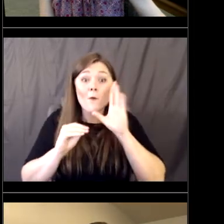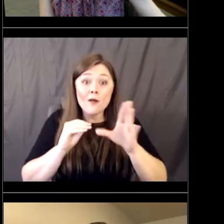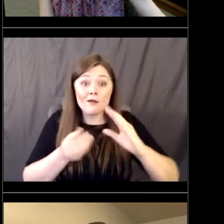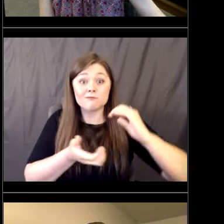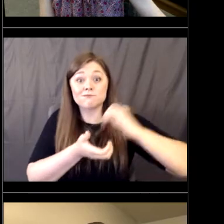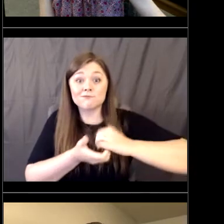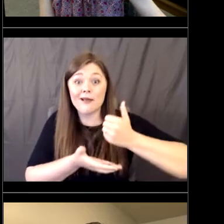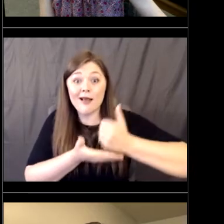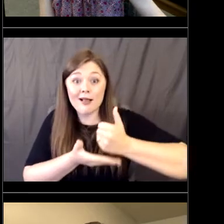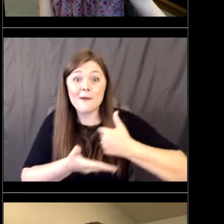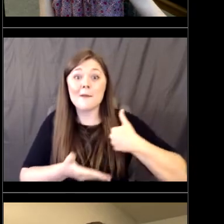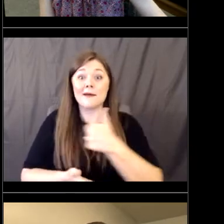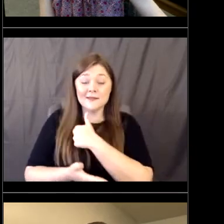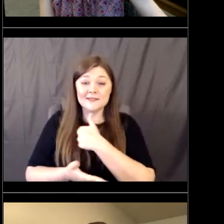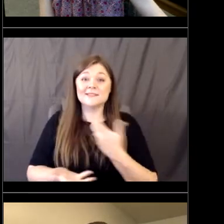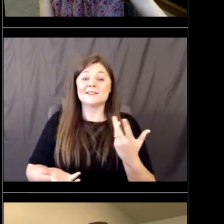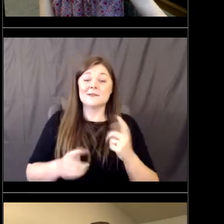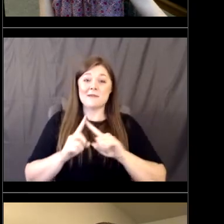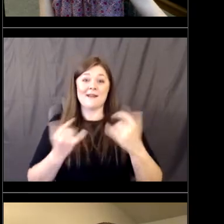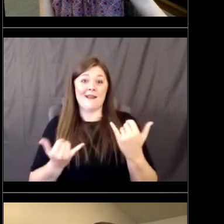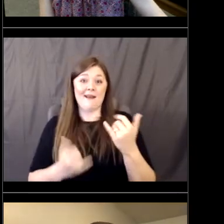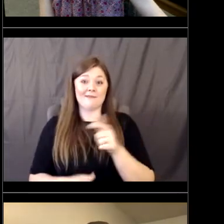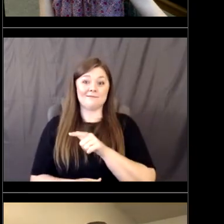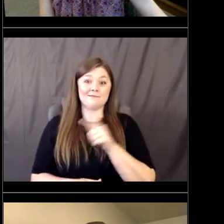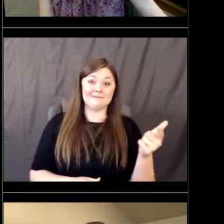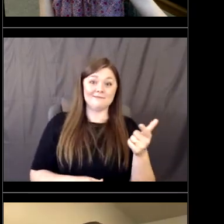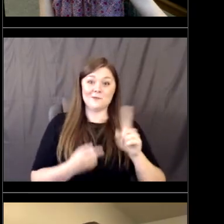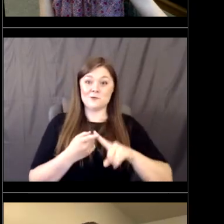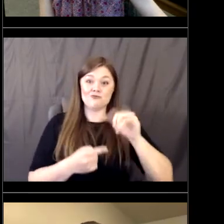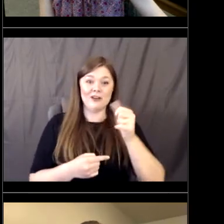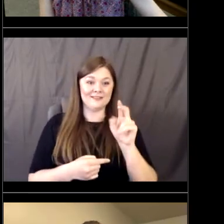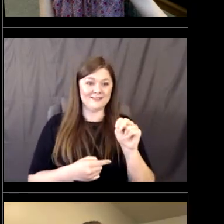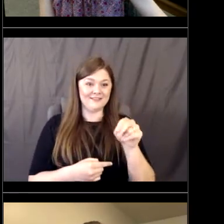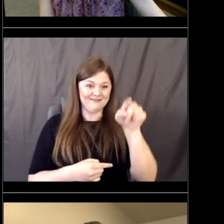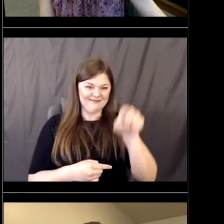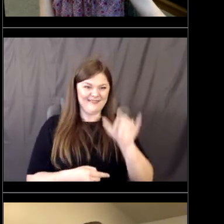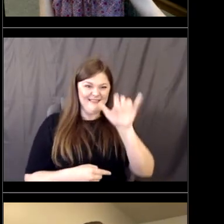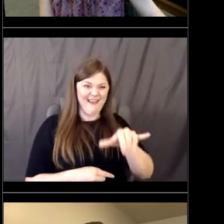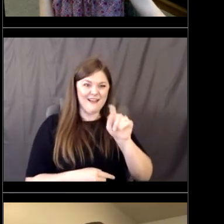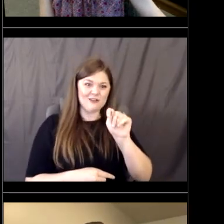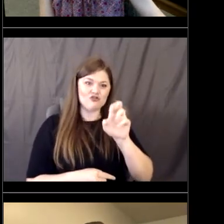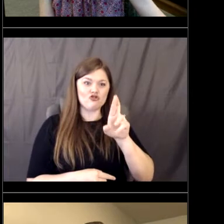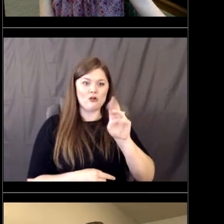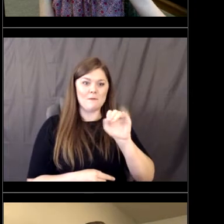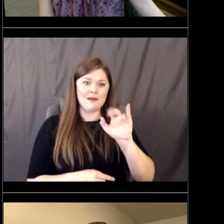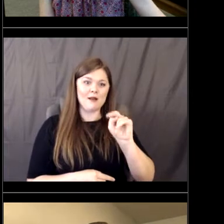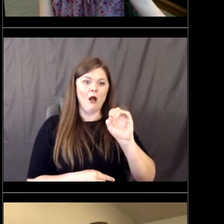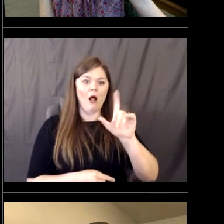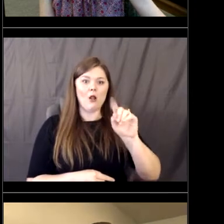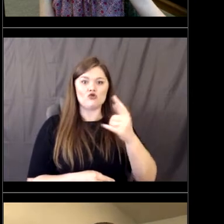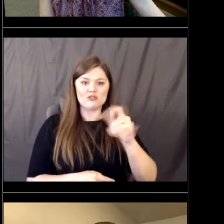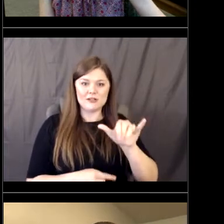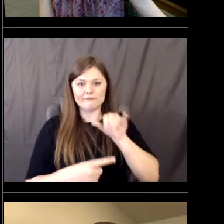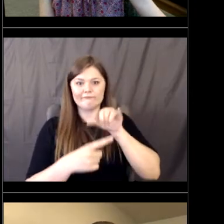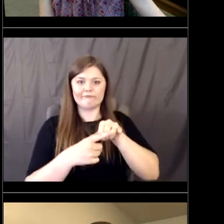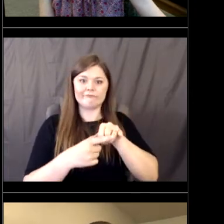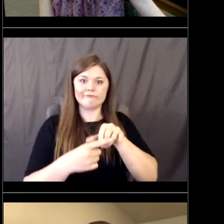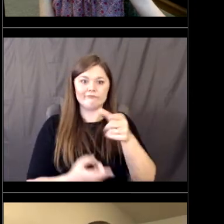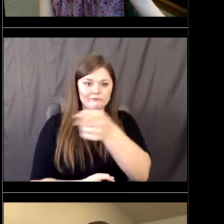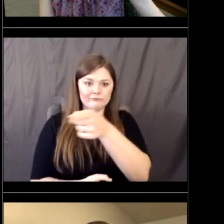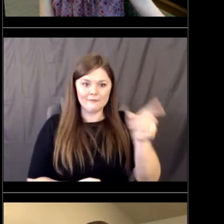we correspond with you. So I'll pass it back to you, Jason. I see the terminology slide. So speaking of deaf community and deaf